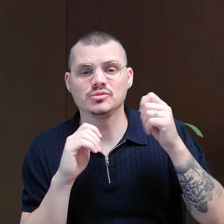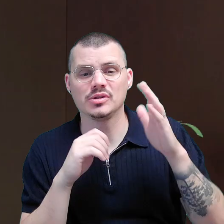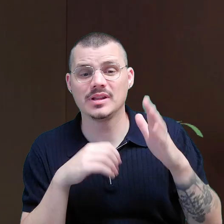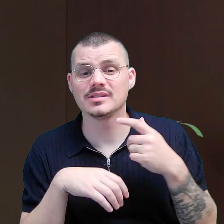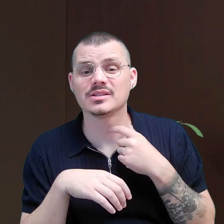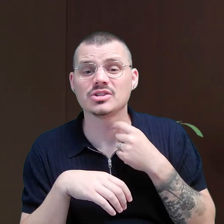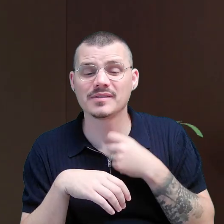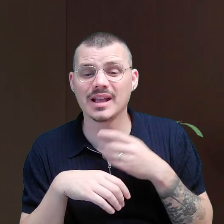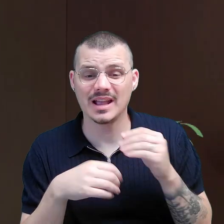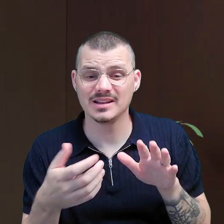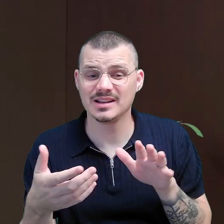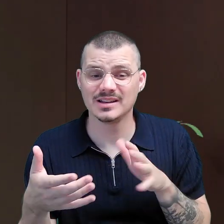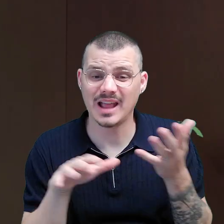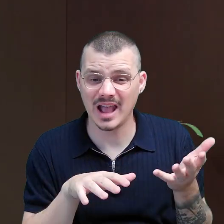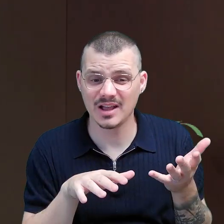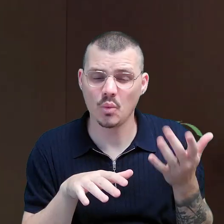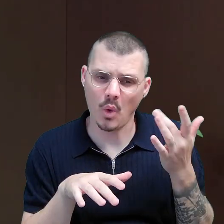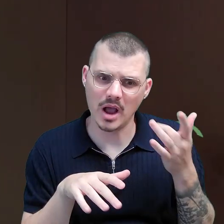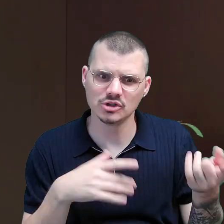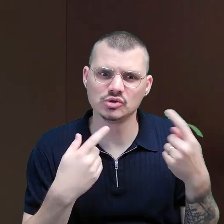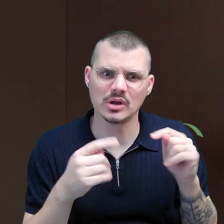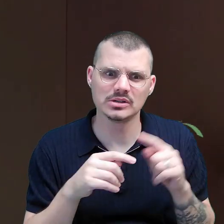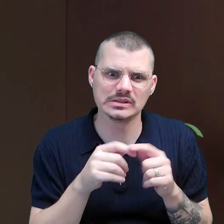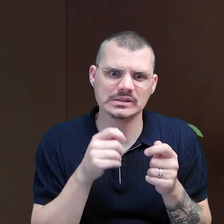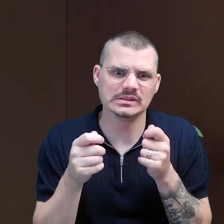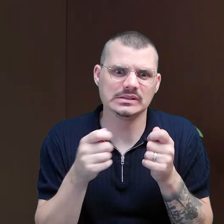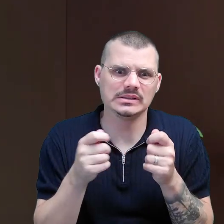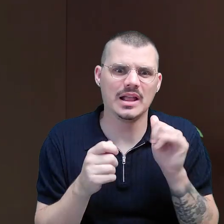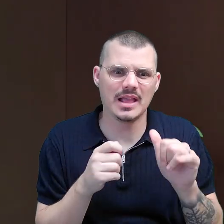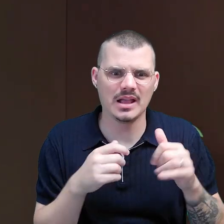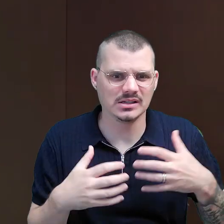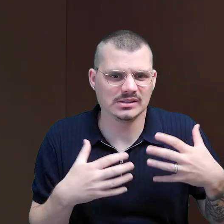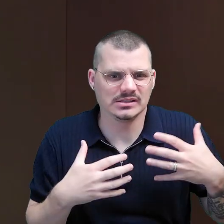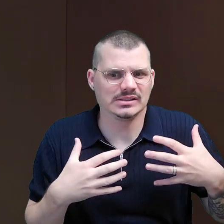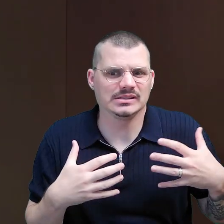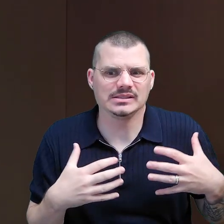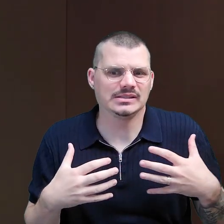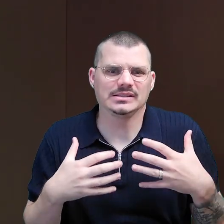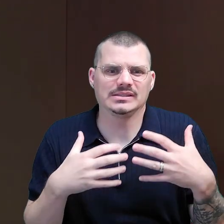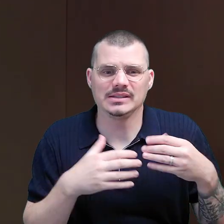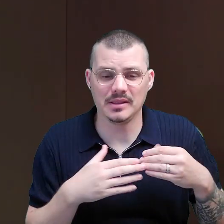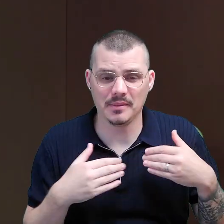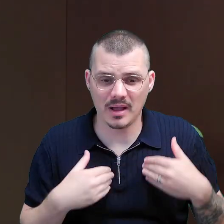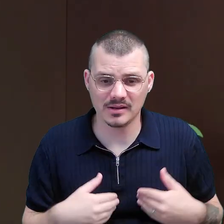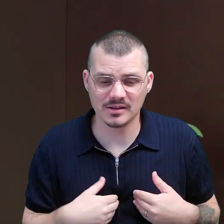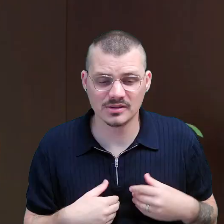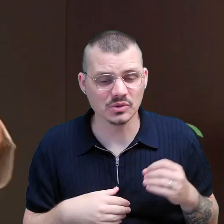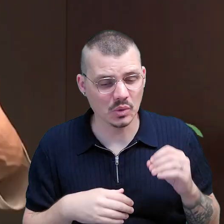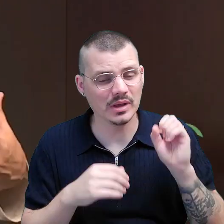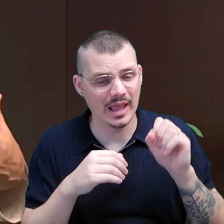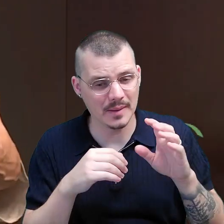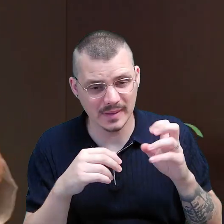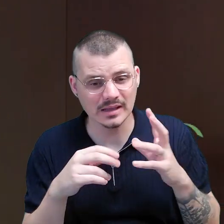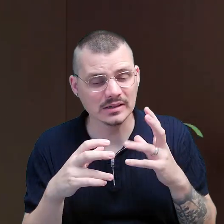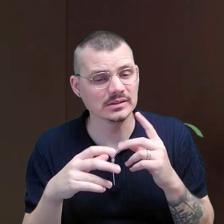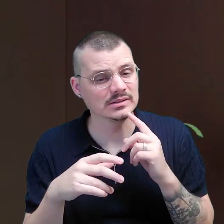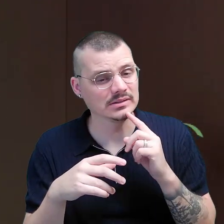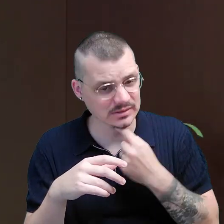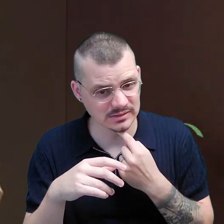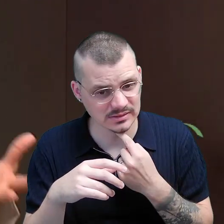esophagus and died as a way of trying to manage this feeling of akathisia. So it can be quite